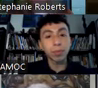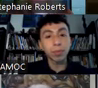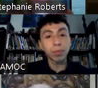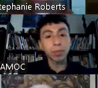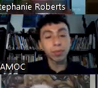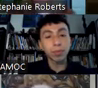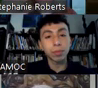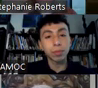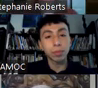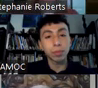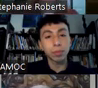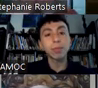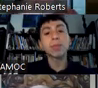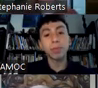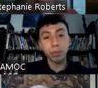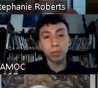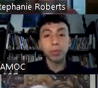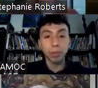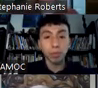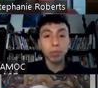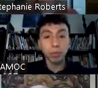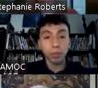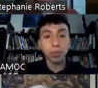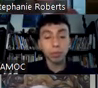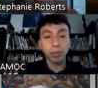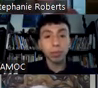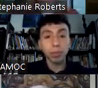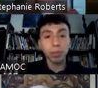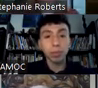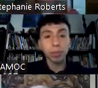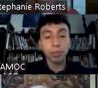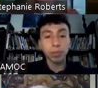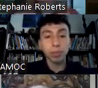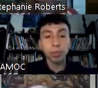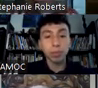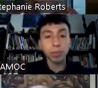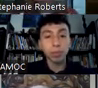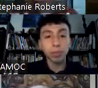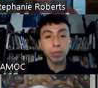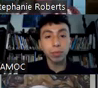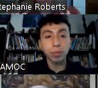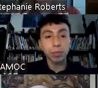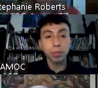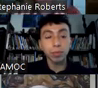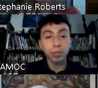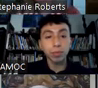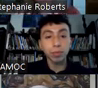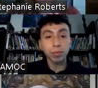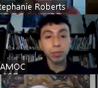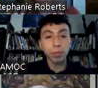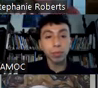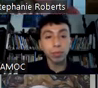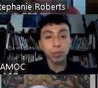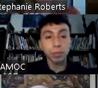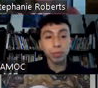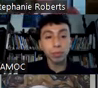not something you can feel, you know, the painting is a representation of something physical, the feeling of